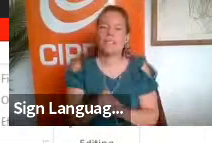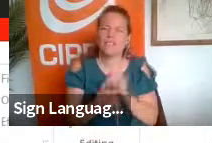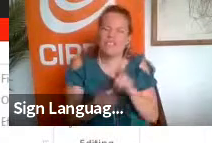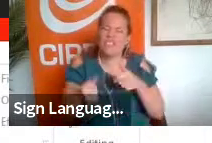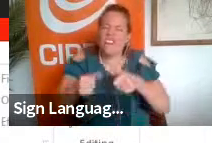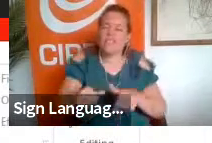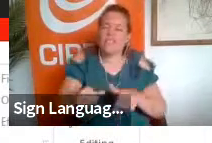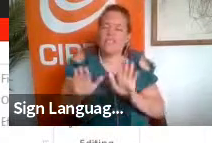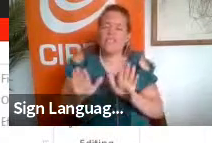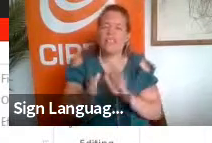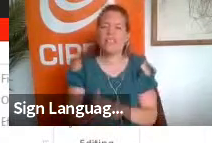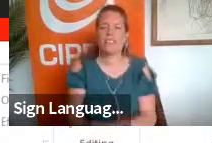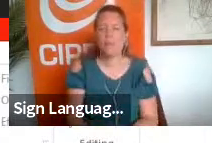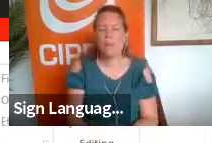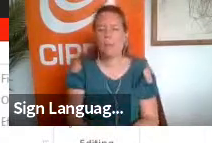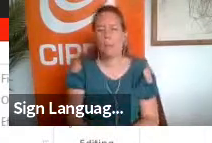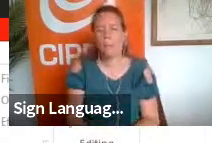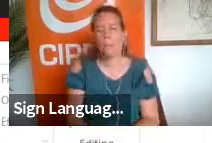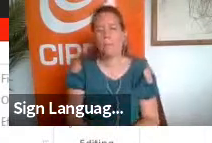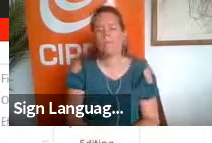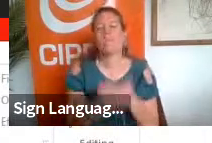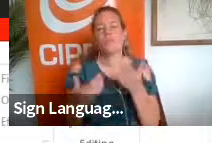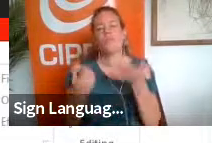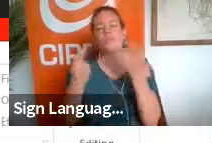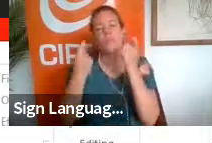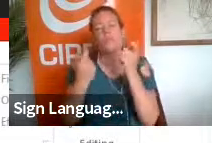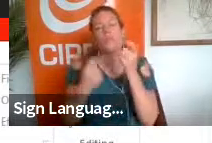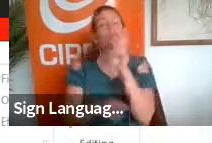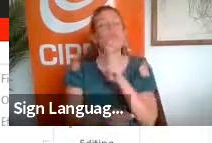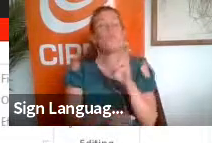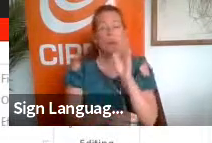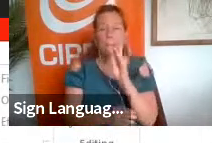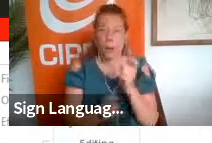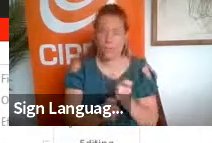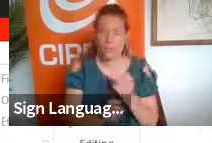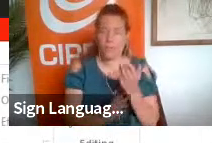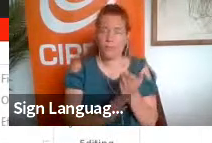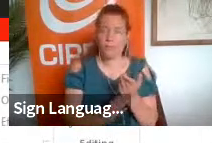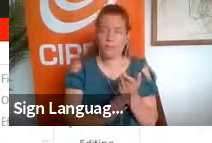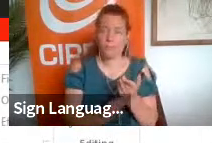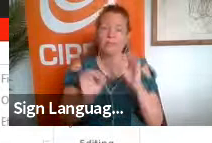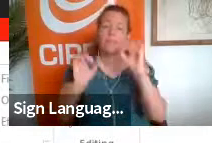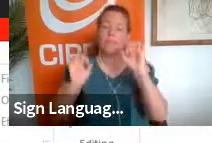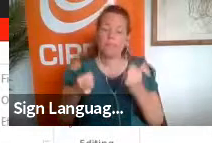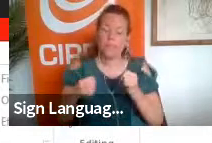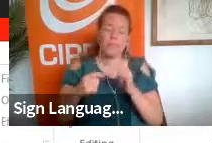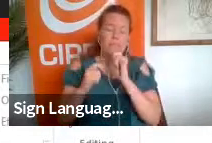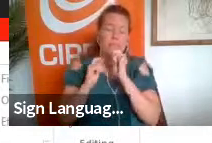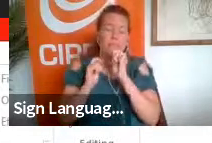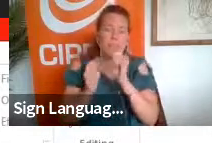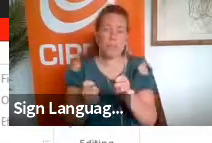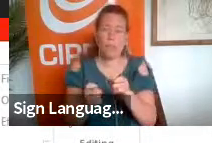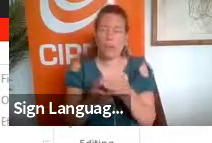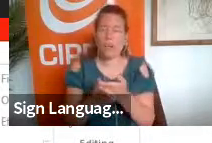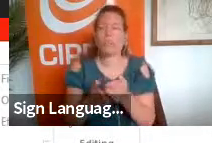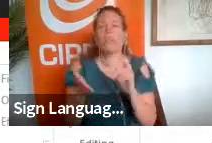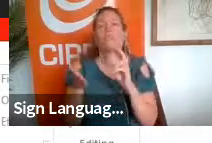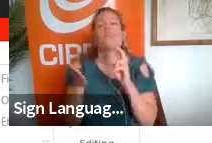that. So Reporti as a platform enables the public to report cases such as internet